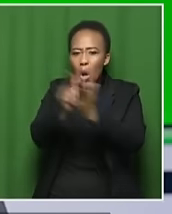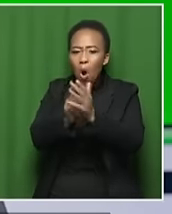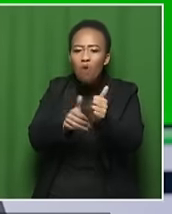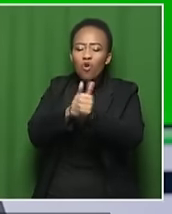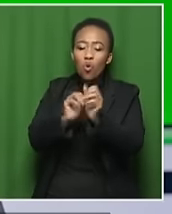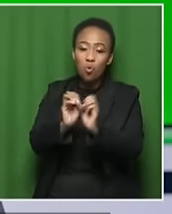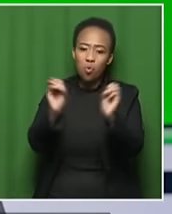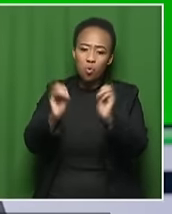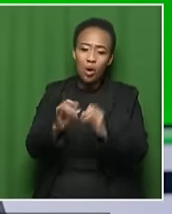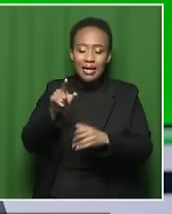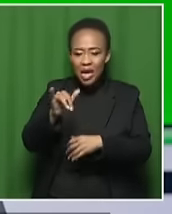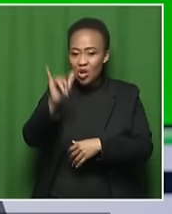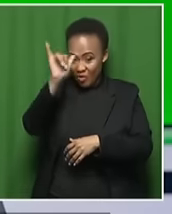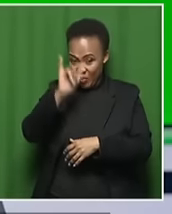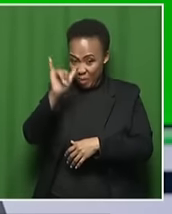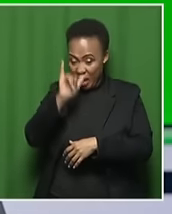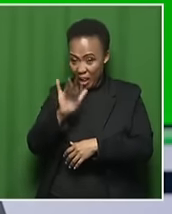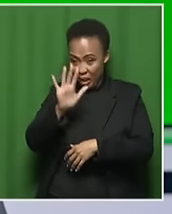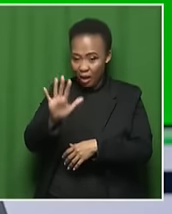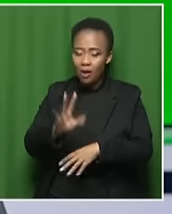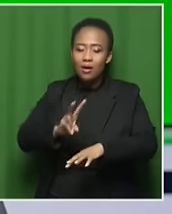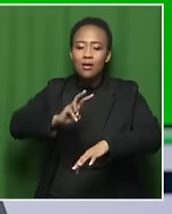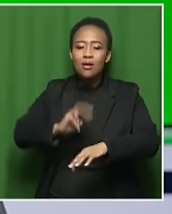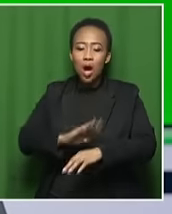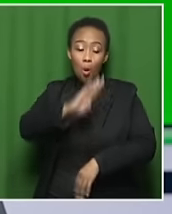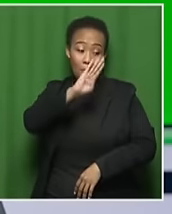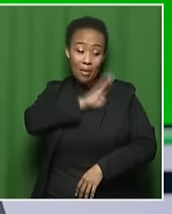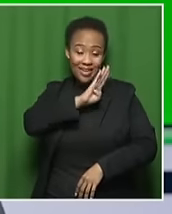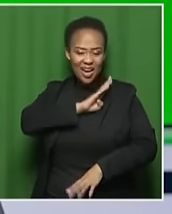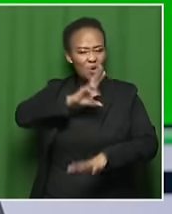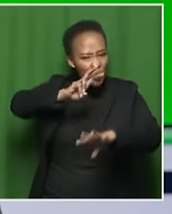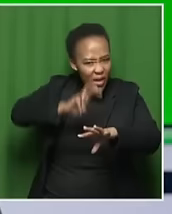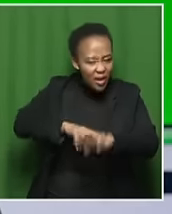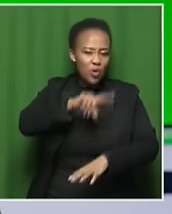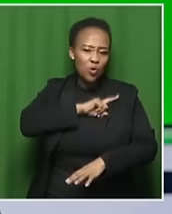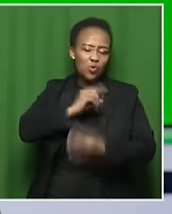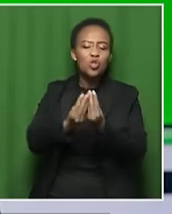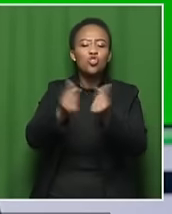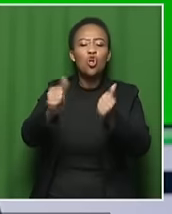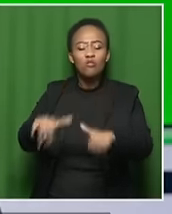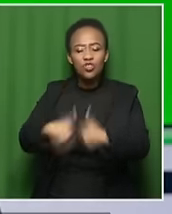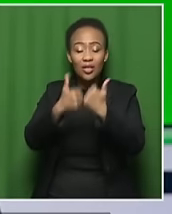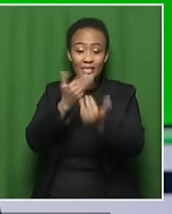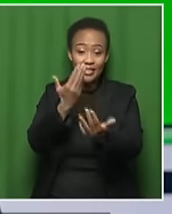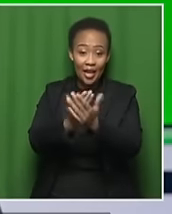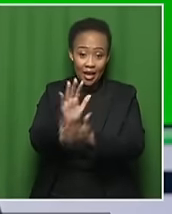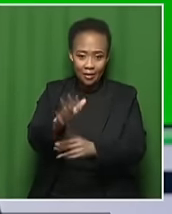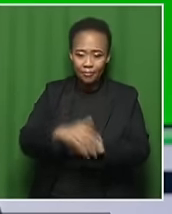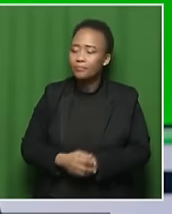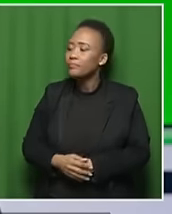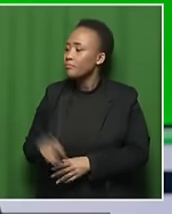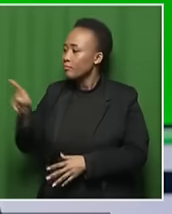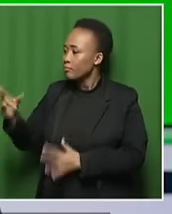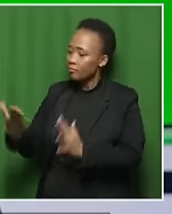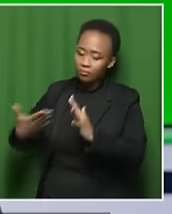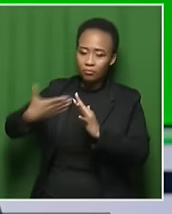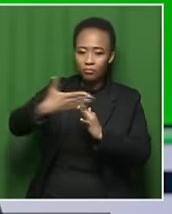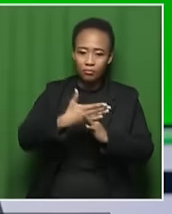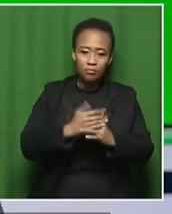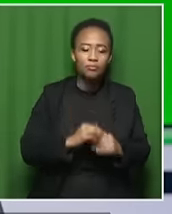armed criminal syndicates, and we actually need the military to address those kind of challenges. All right. Can I contribute there? We will, as the